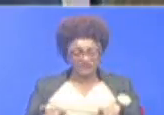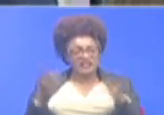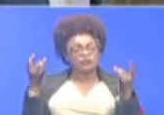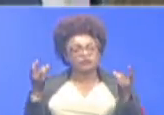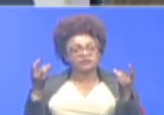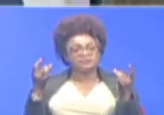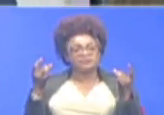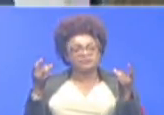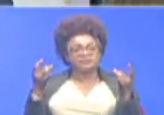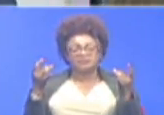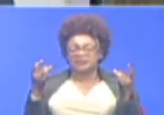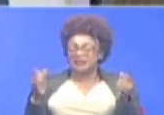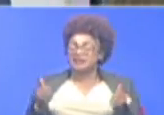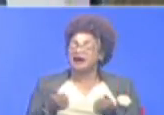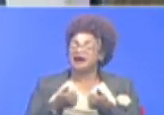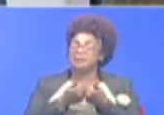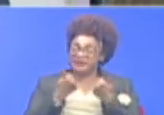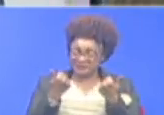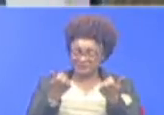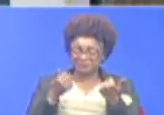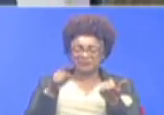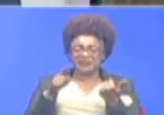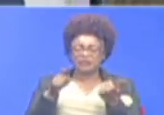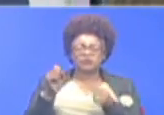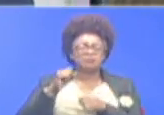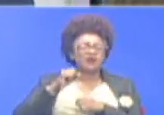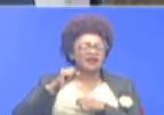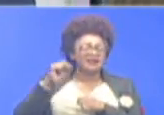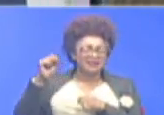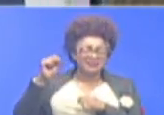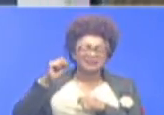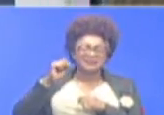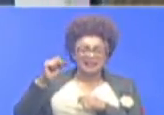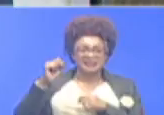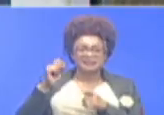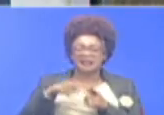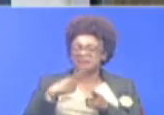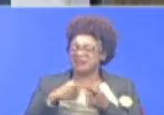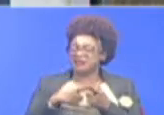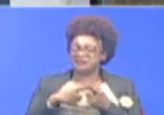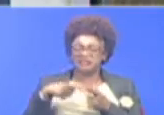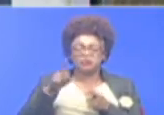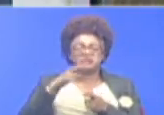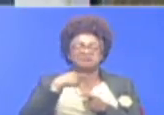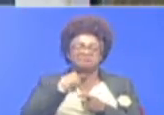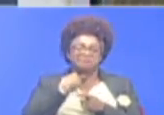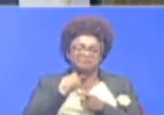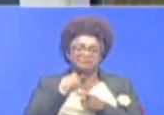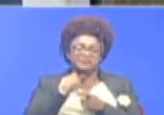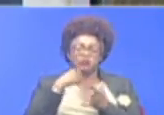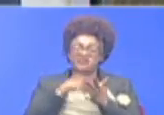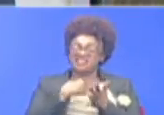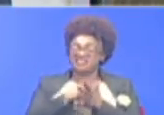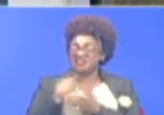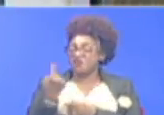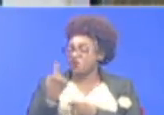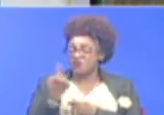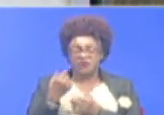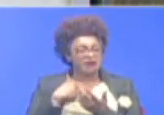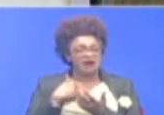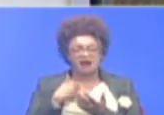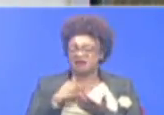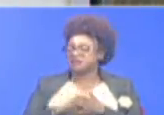And it so happened that the thing was so politicized and he found himself caged and he was fighting this war alone and he didn't have a